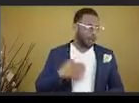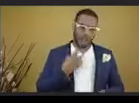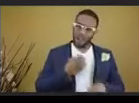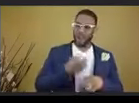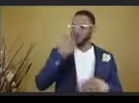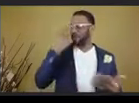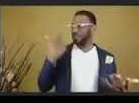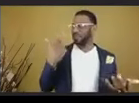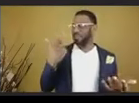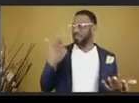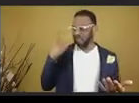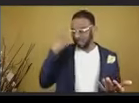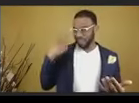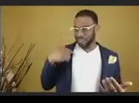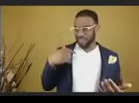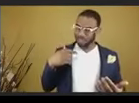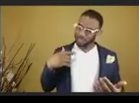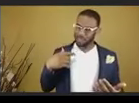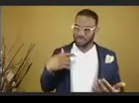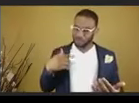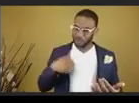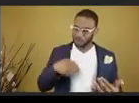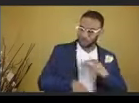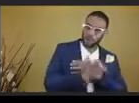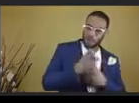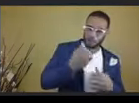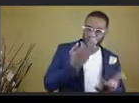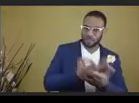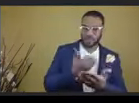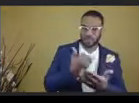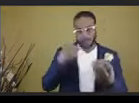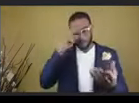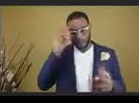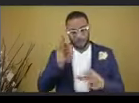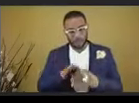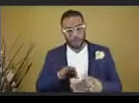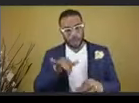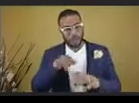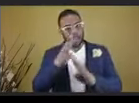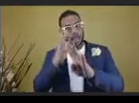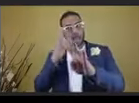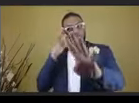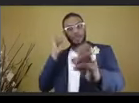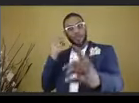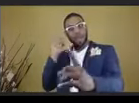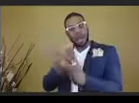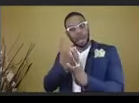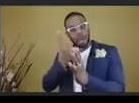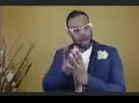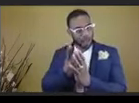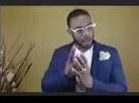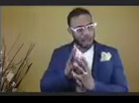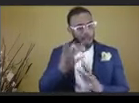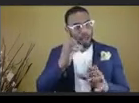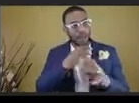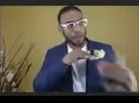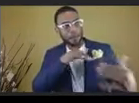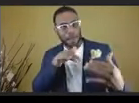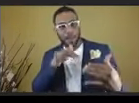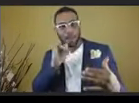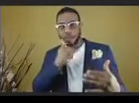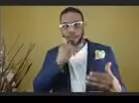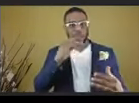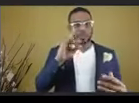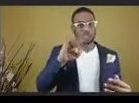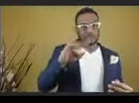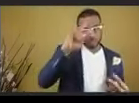they seem to take umbrage with the fact that so many Black voters stood in line for hours, battled misinformation, battled disinformation